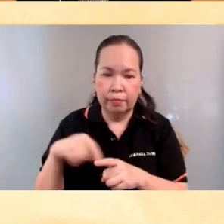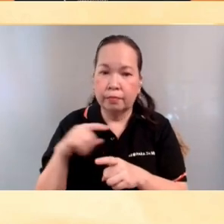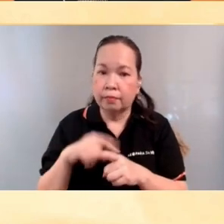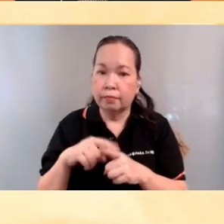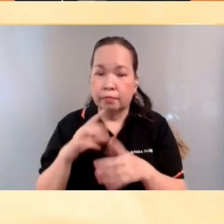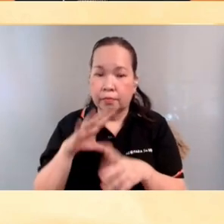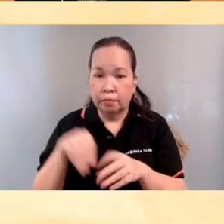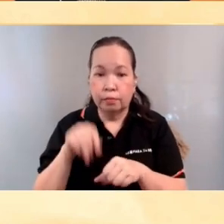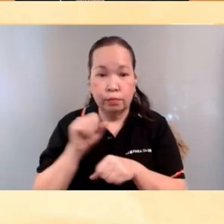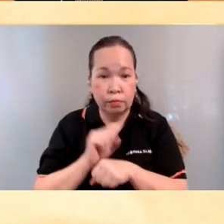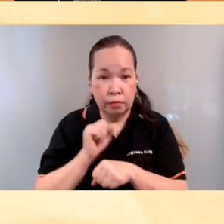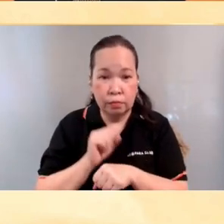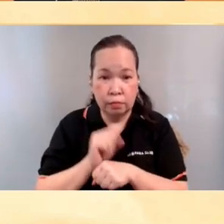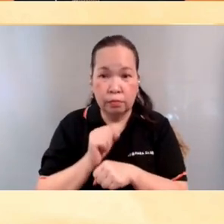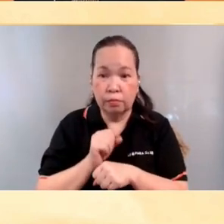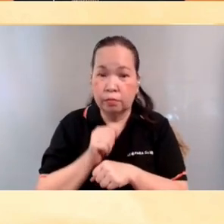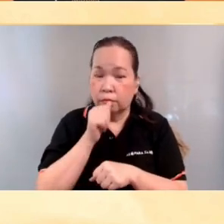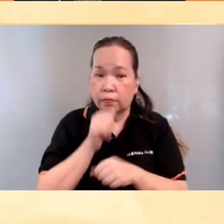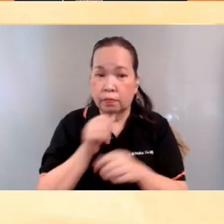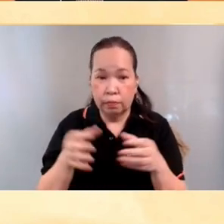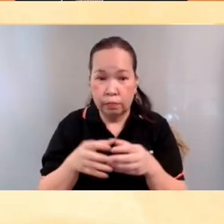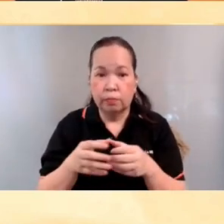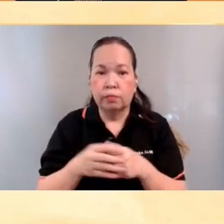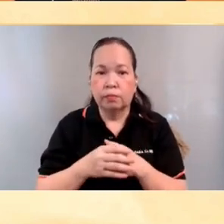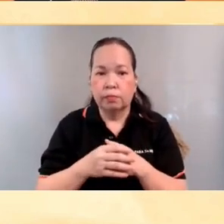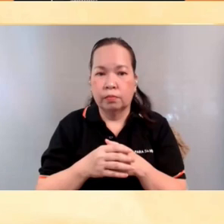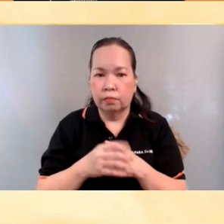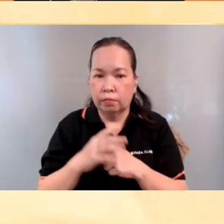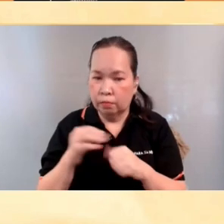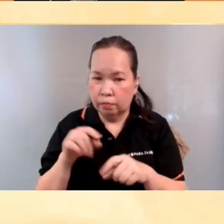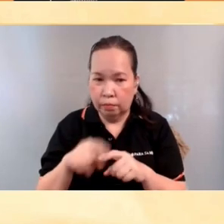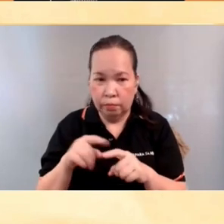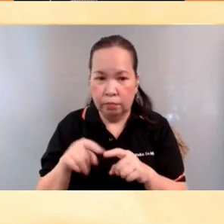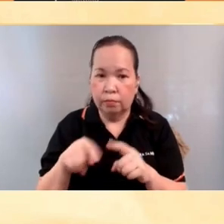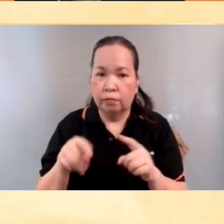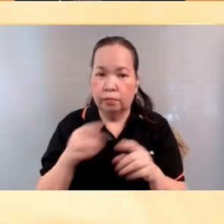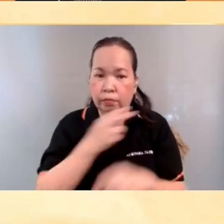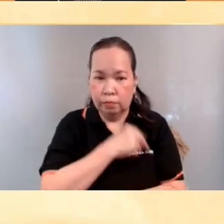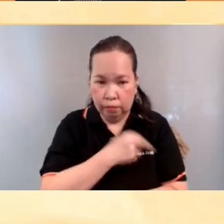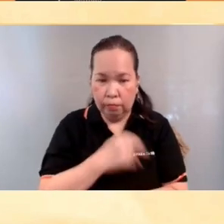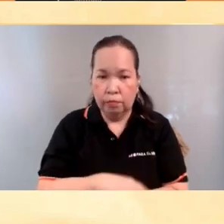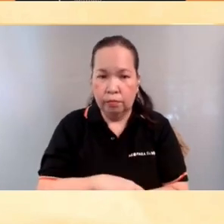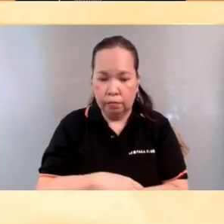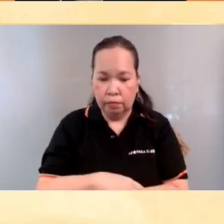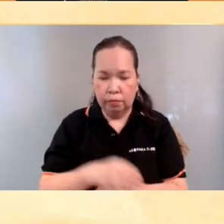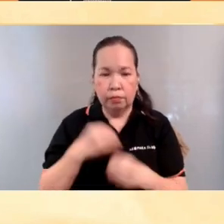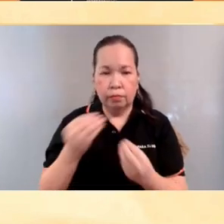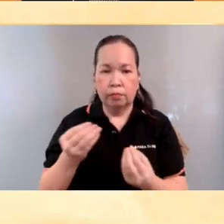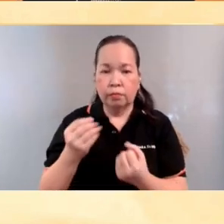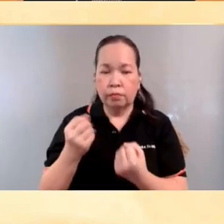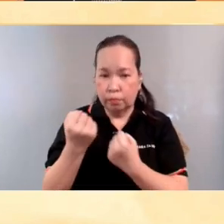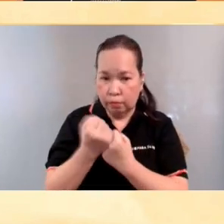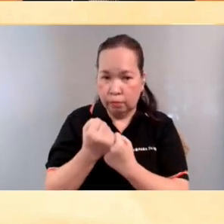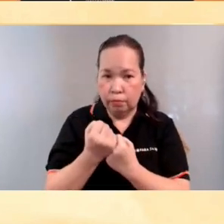working in a private group practice and in hospital settings, providing psychological services and